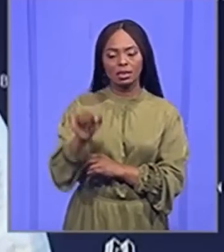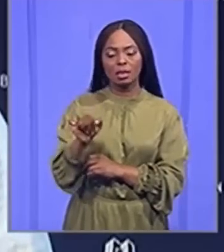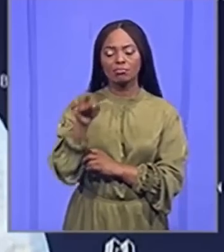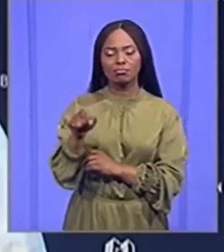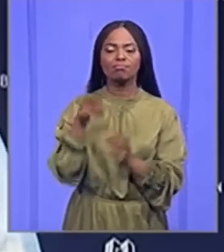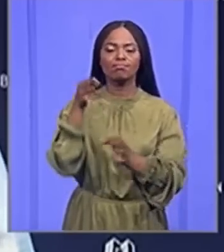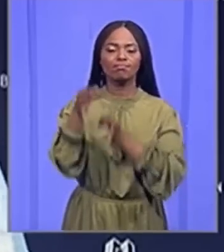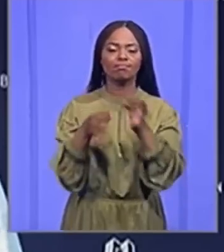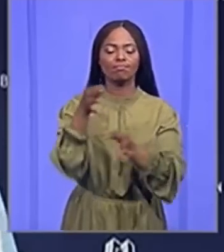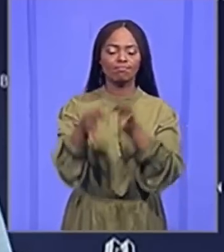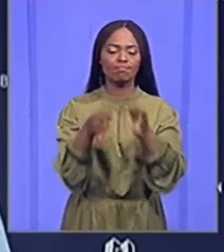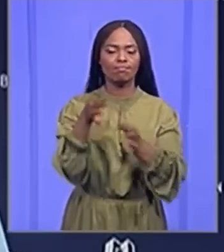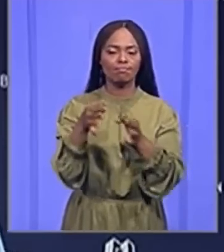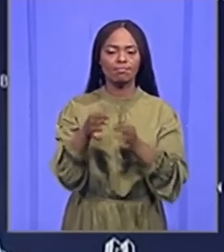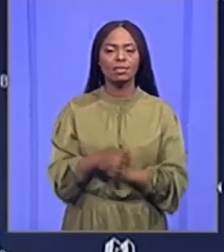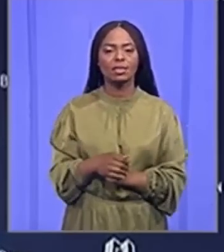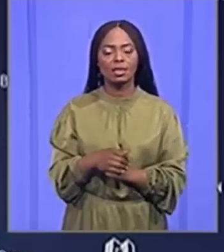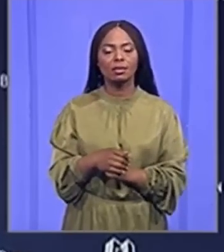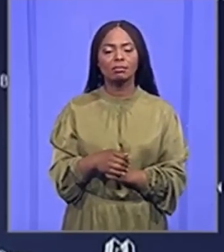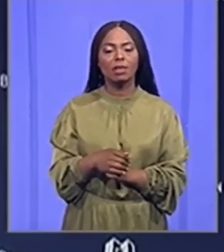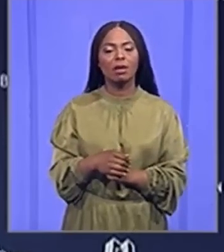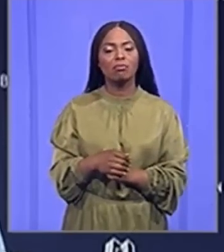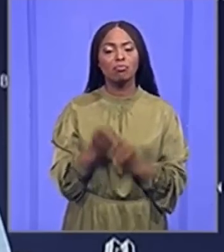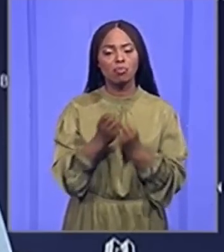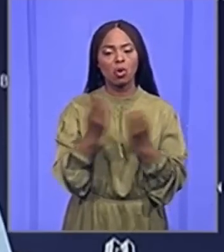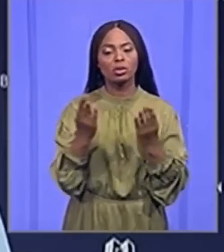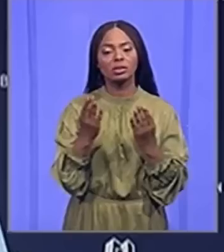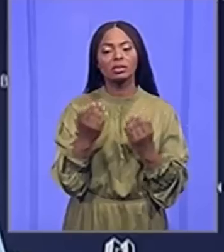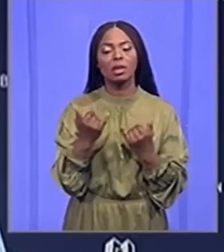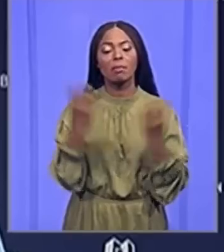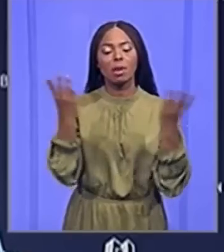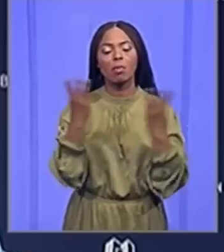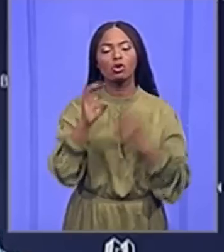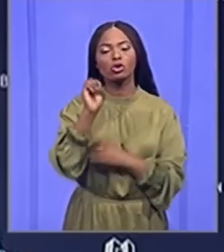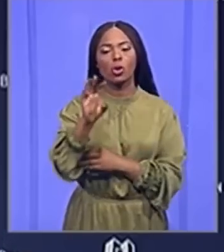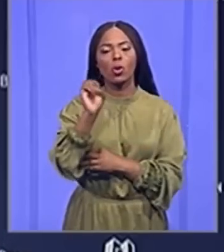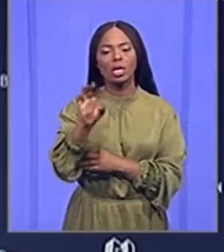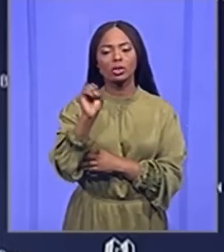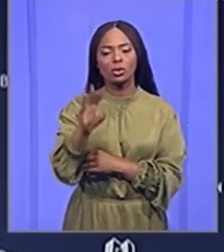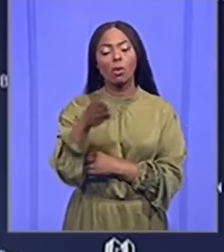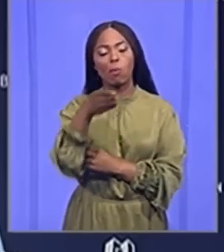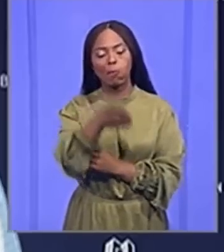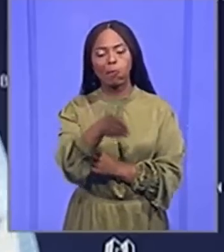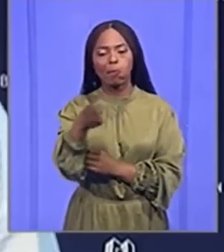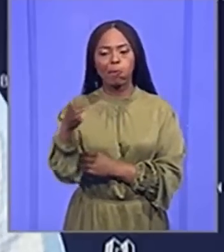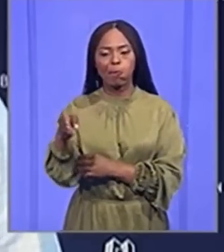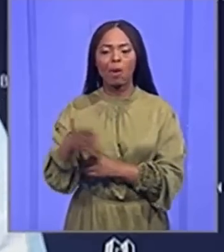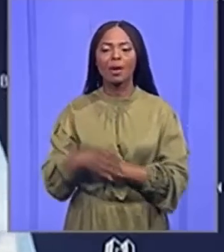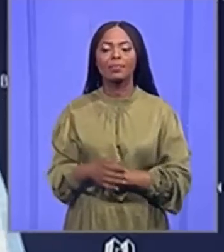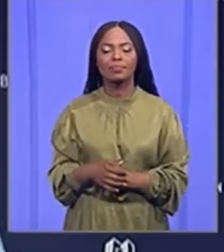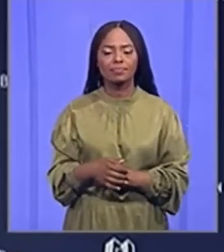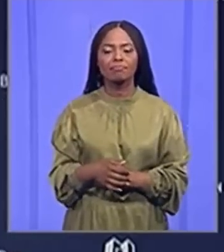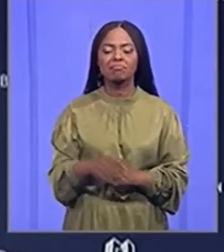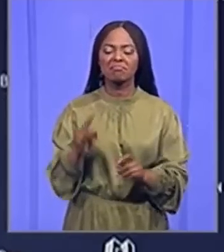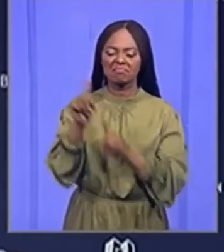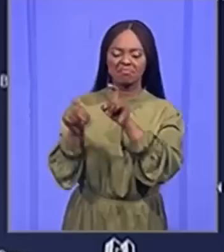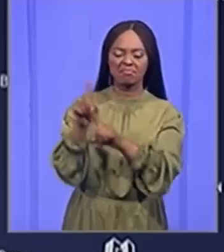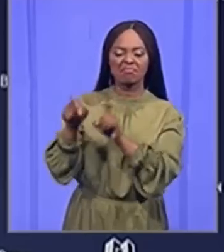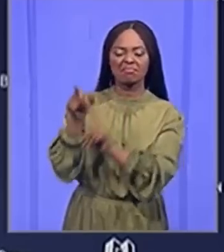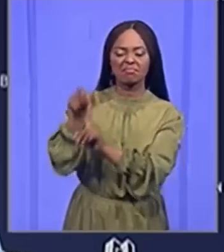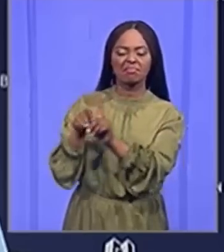memilwe badudi ba mo Soweto bontši ba bona ba ile ba kgona go botšiša dipotšišo gore na e ka ba